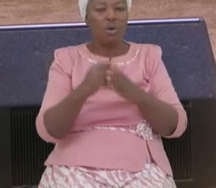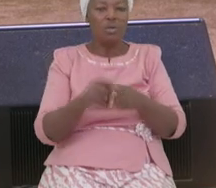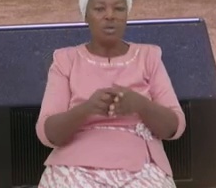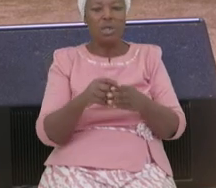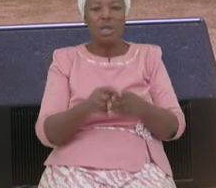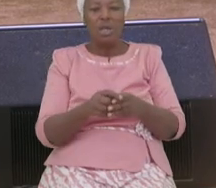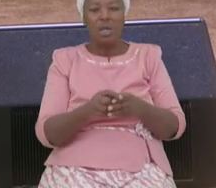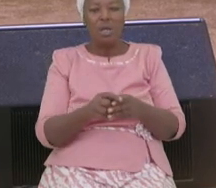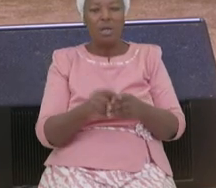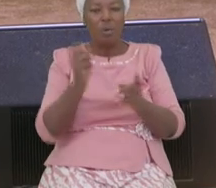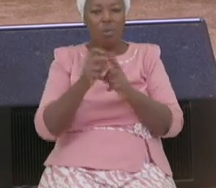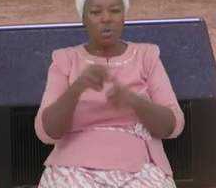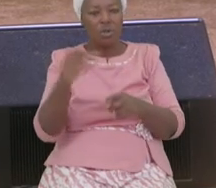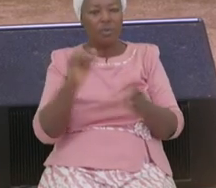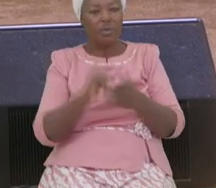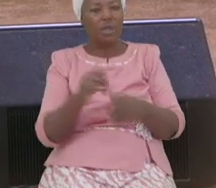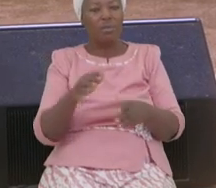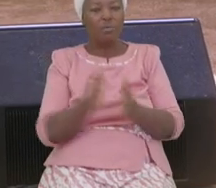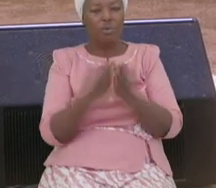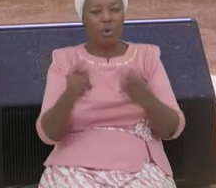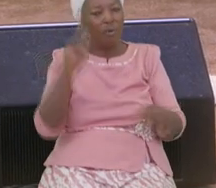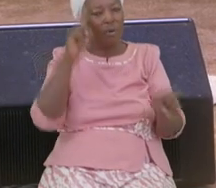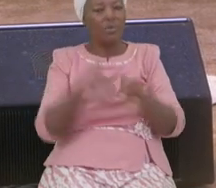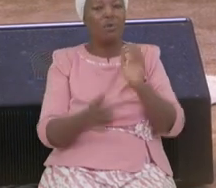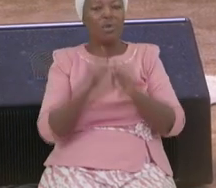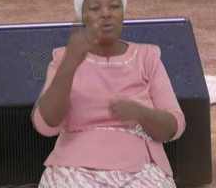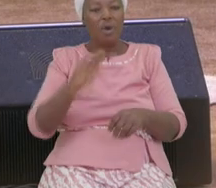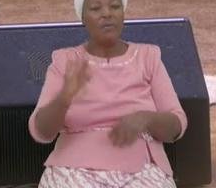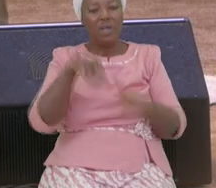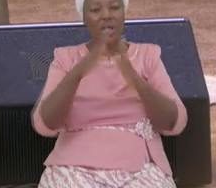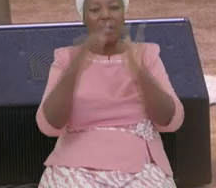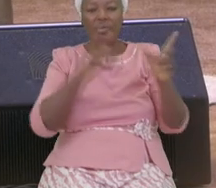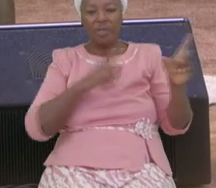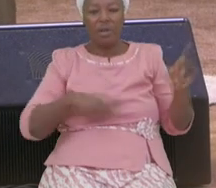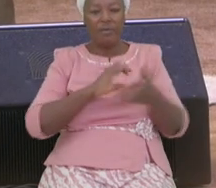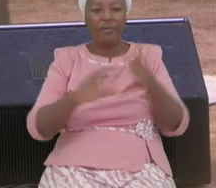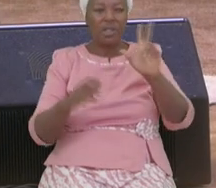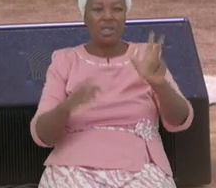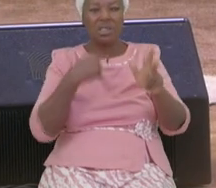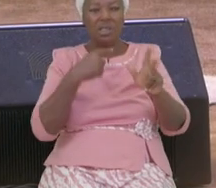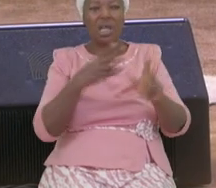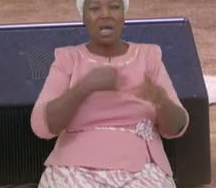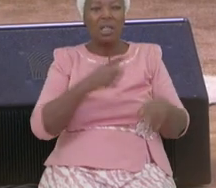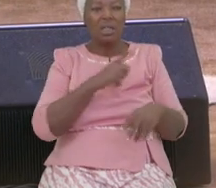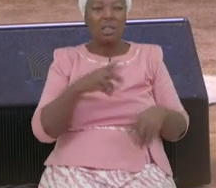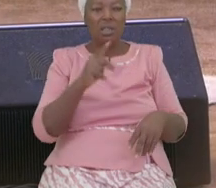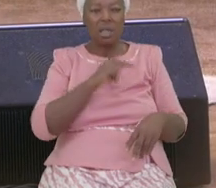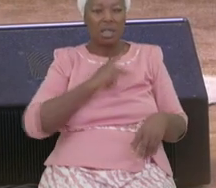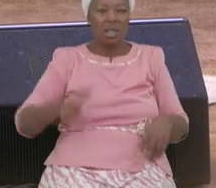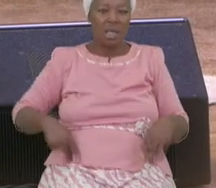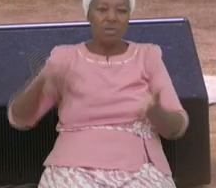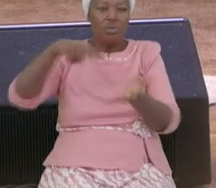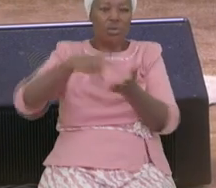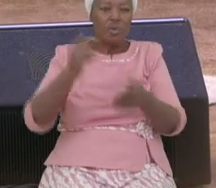was found in the house of the Lord. And then in verse 3 it says, and the king stood by